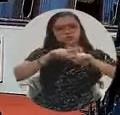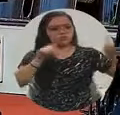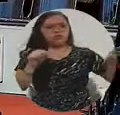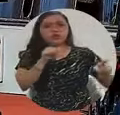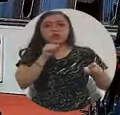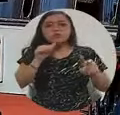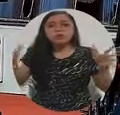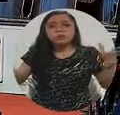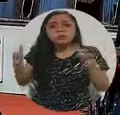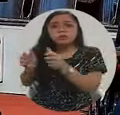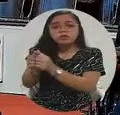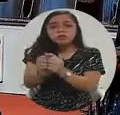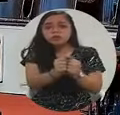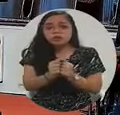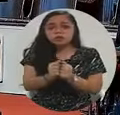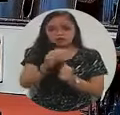to do.